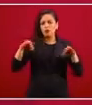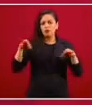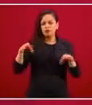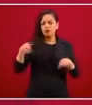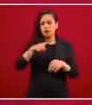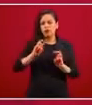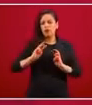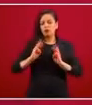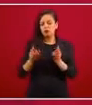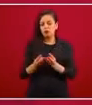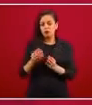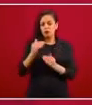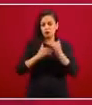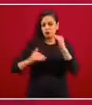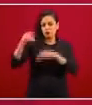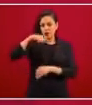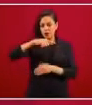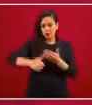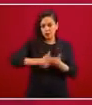established.